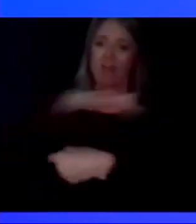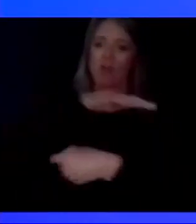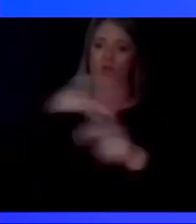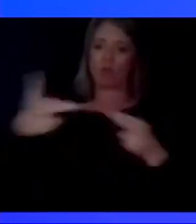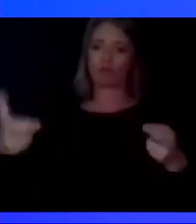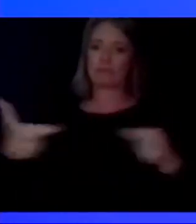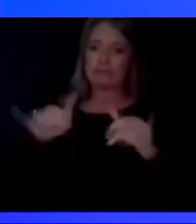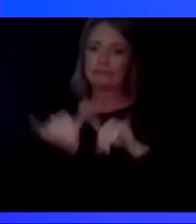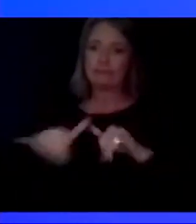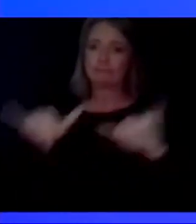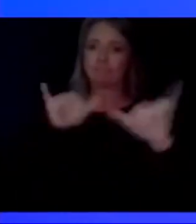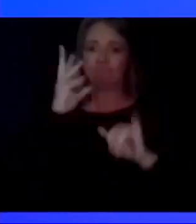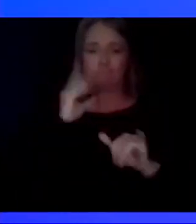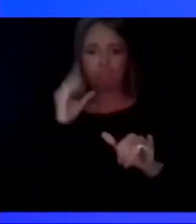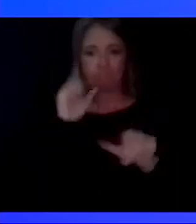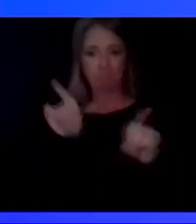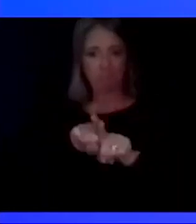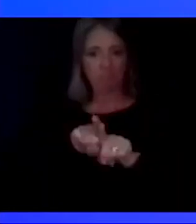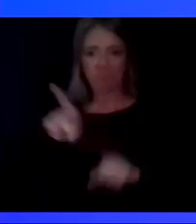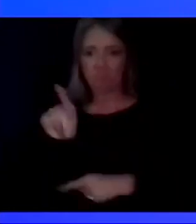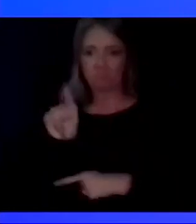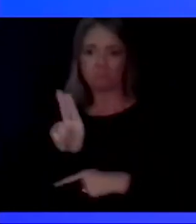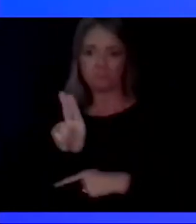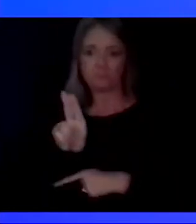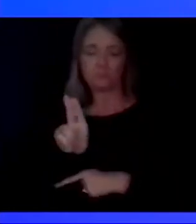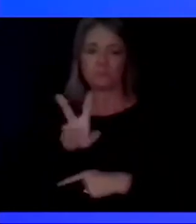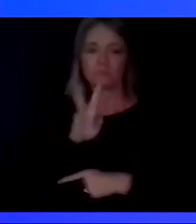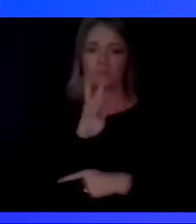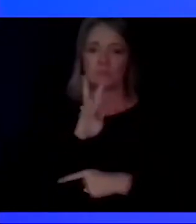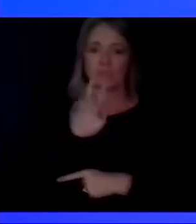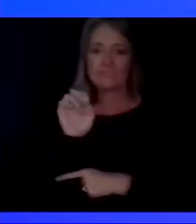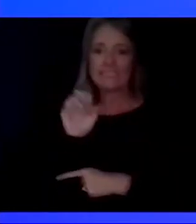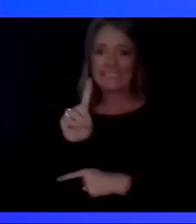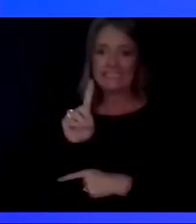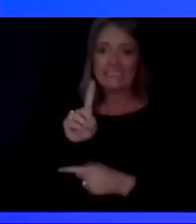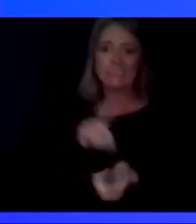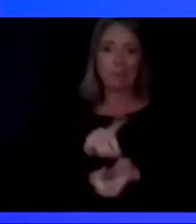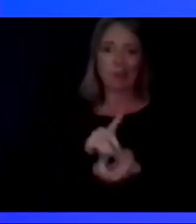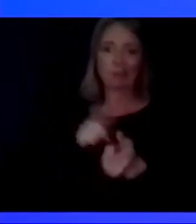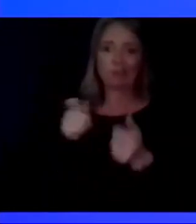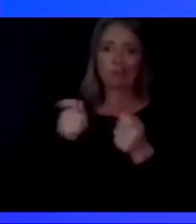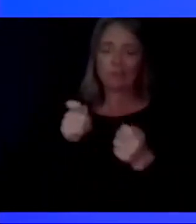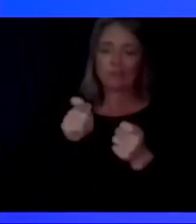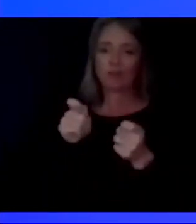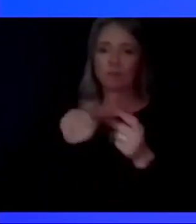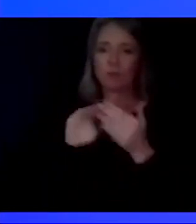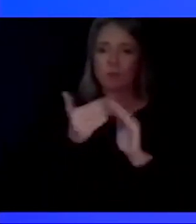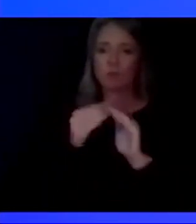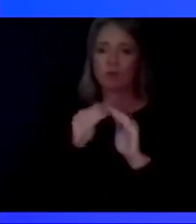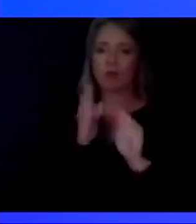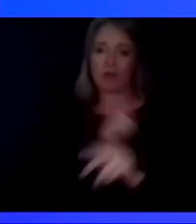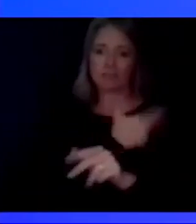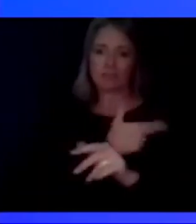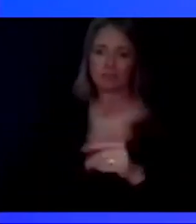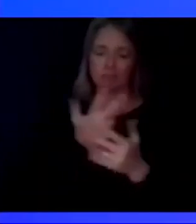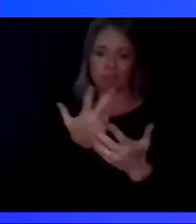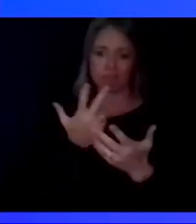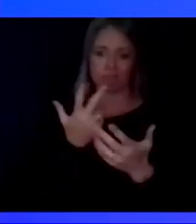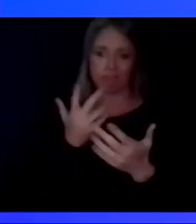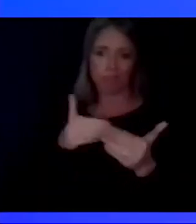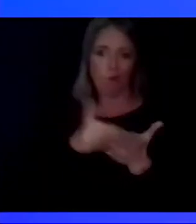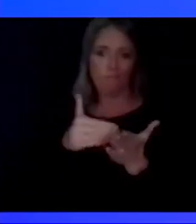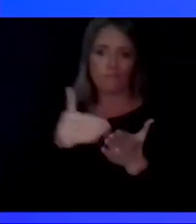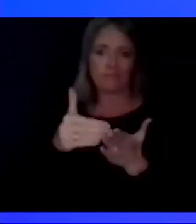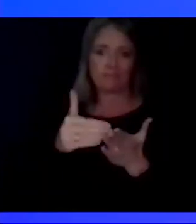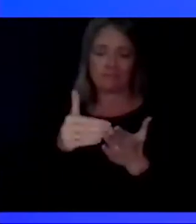KU. And I talk to ED directors and ED docs from all the community hospitals on a routine basis, and they're at capacity. meaning not only